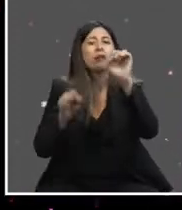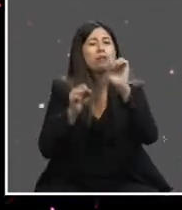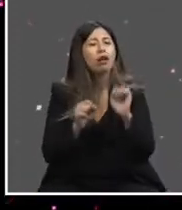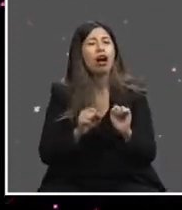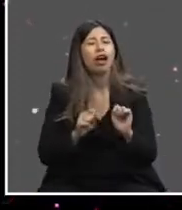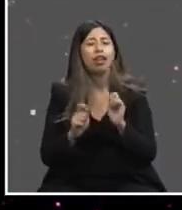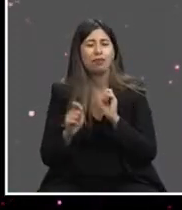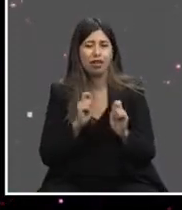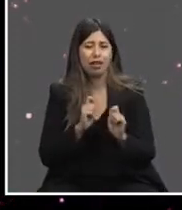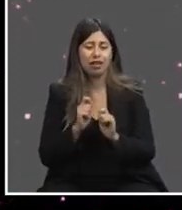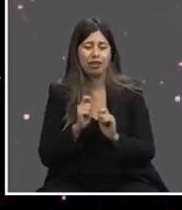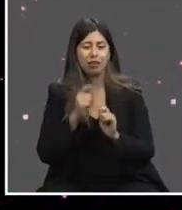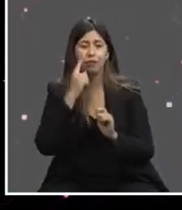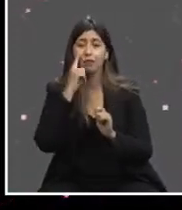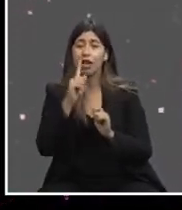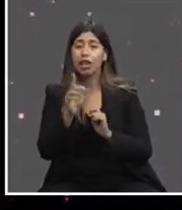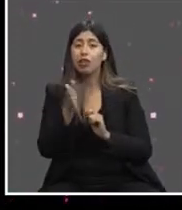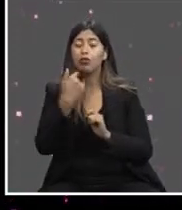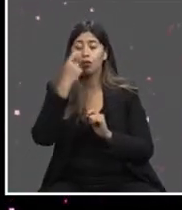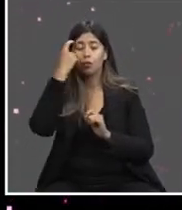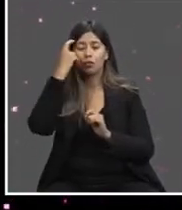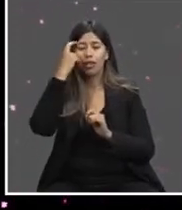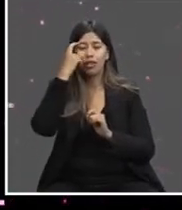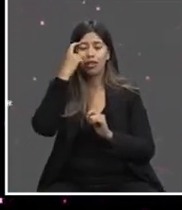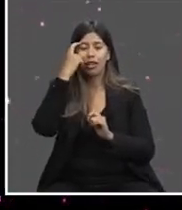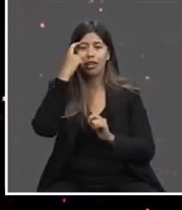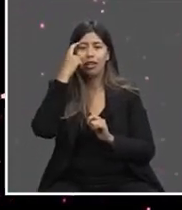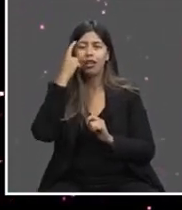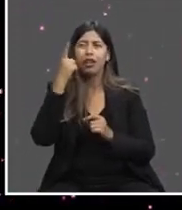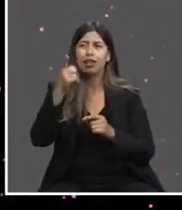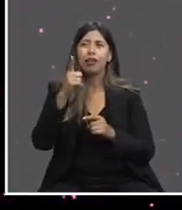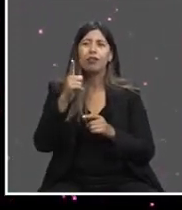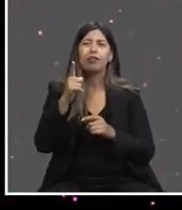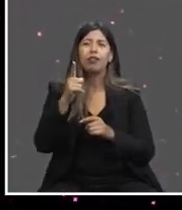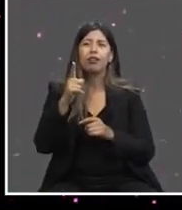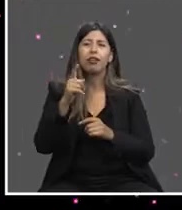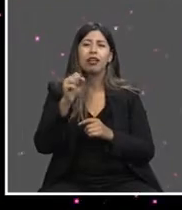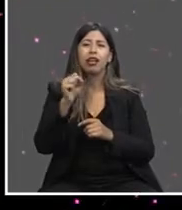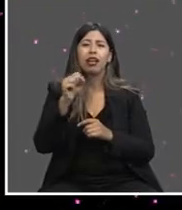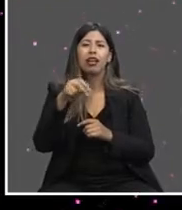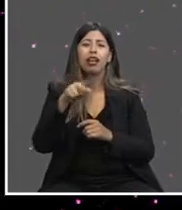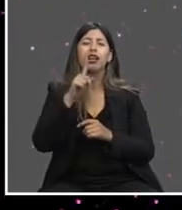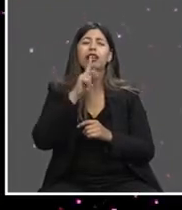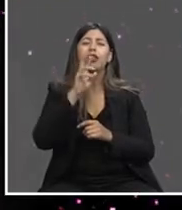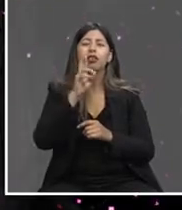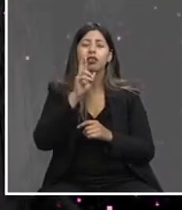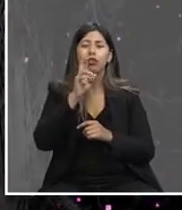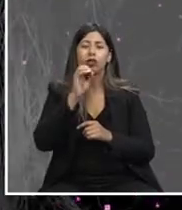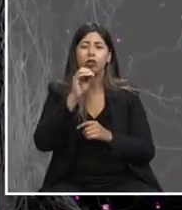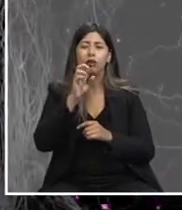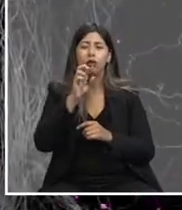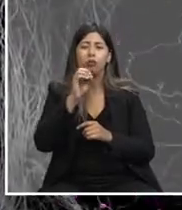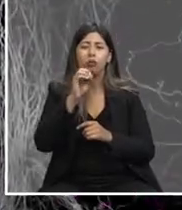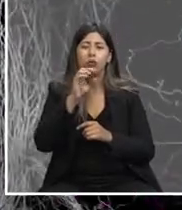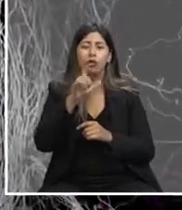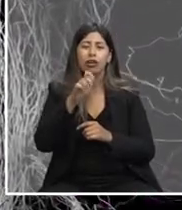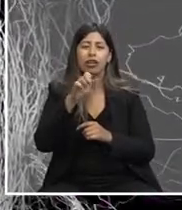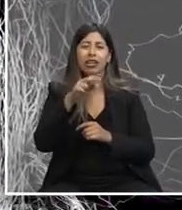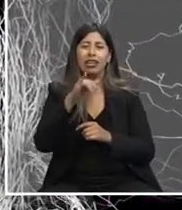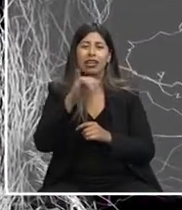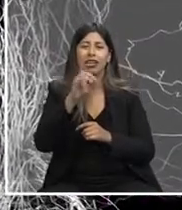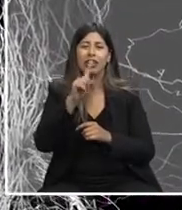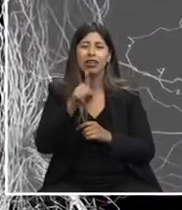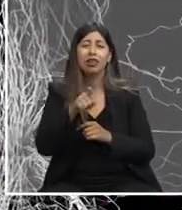times larger, and the emerging risk about 50 times larger again, roughly